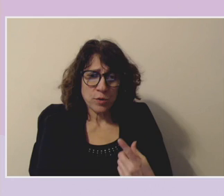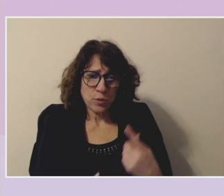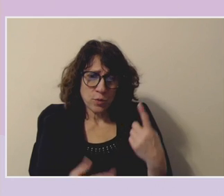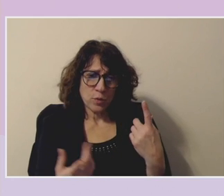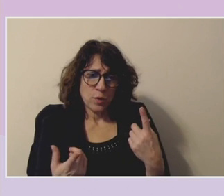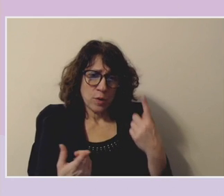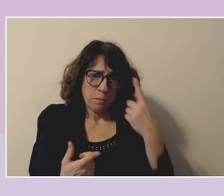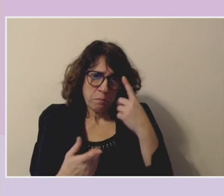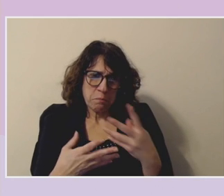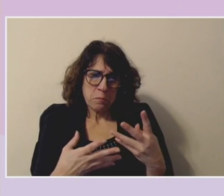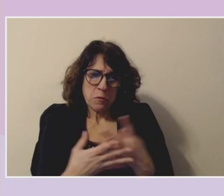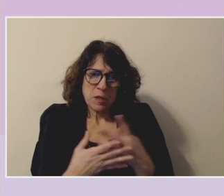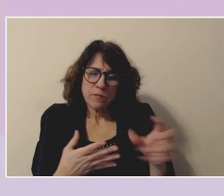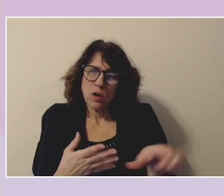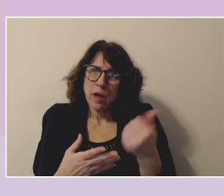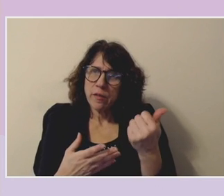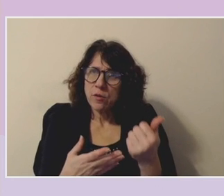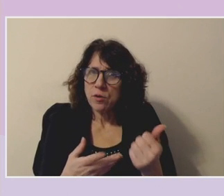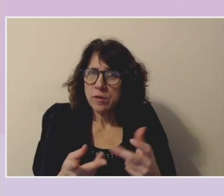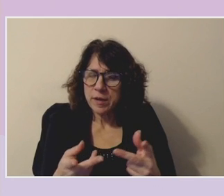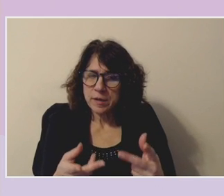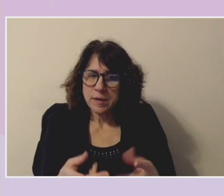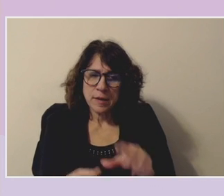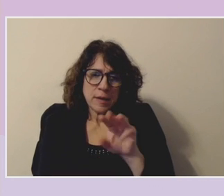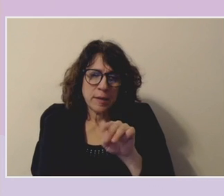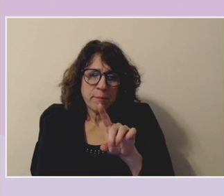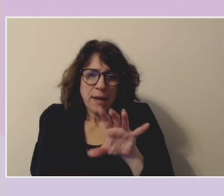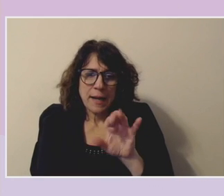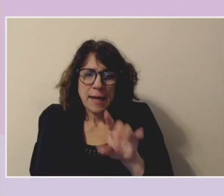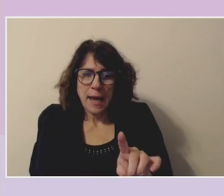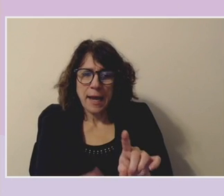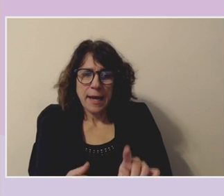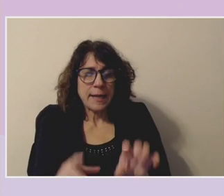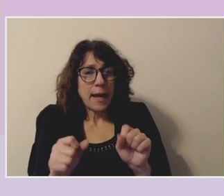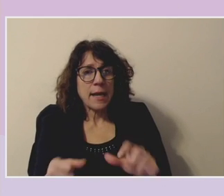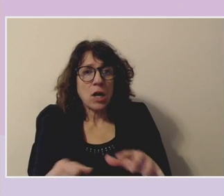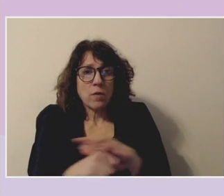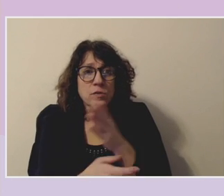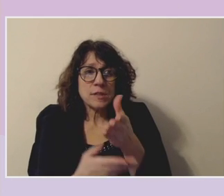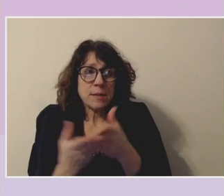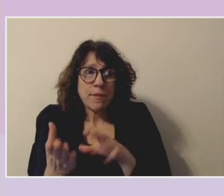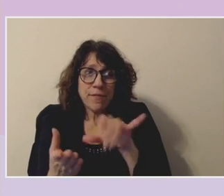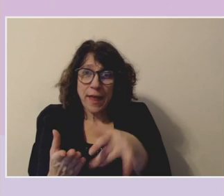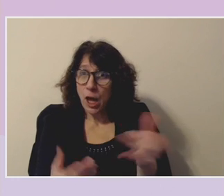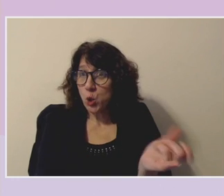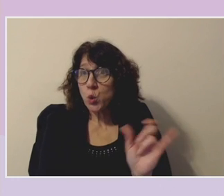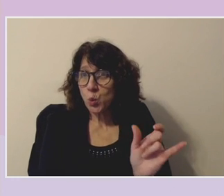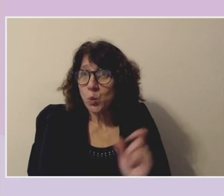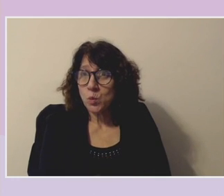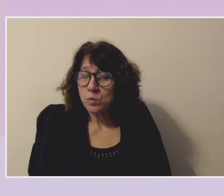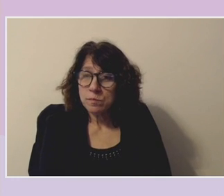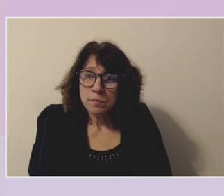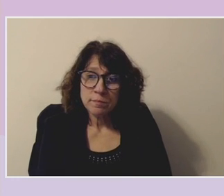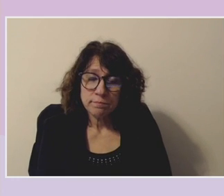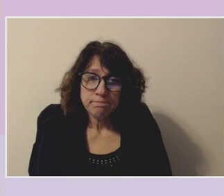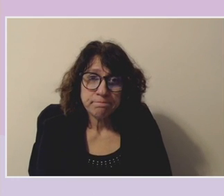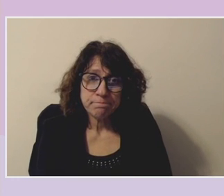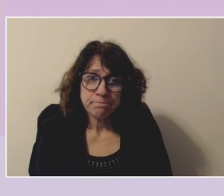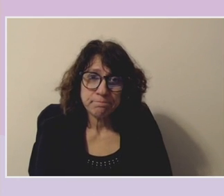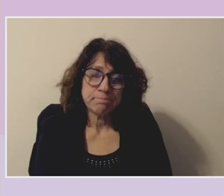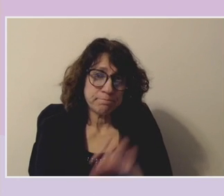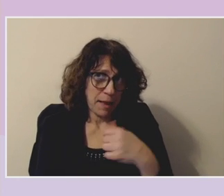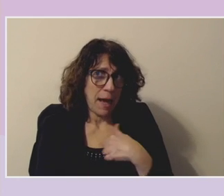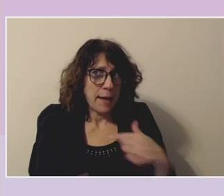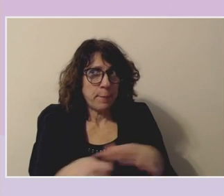should be offered. And Medicaid can cover some of that too. Thank you. Yes, I wholeheartedly agree. I